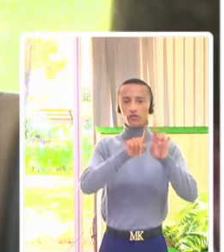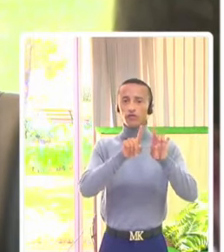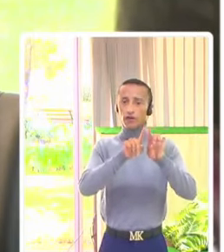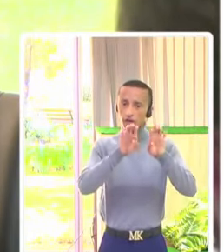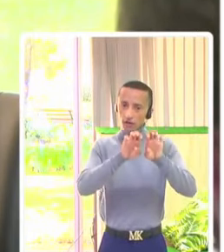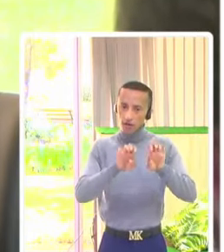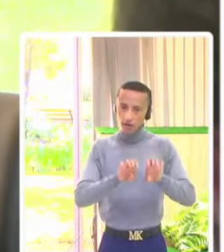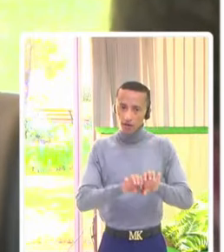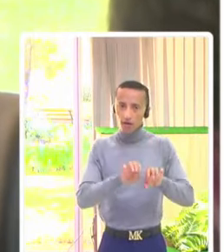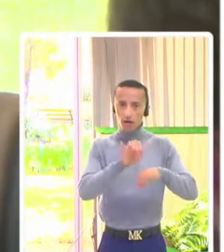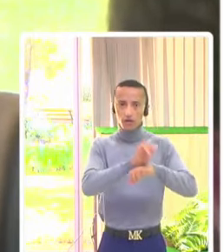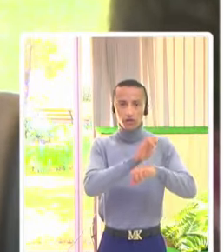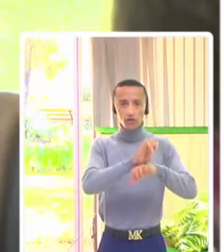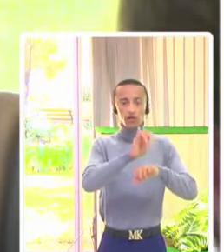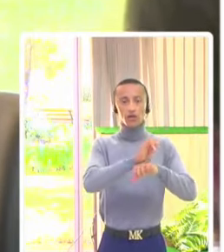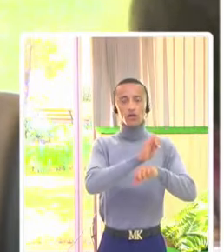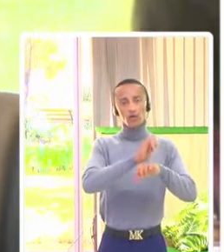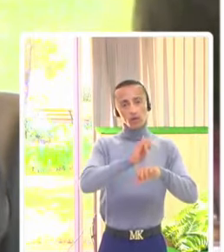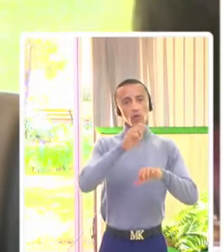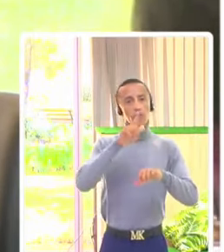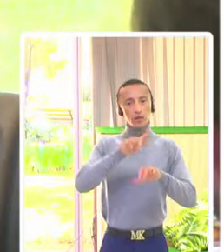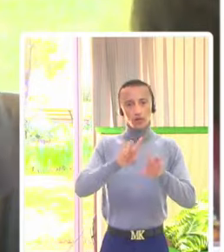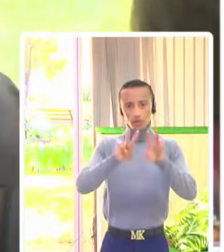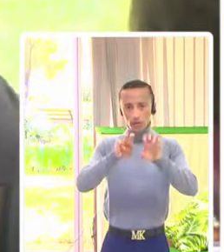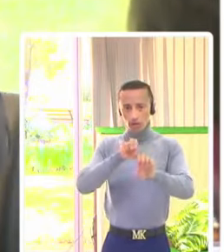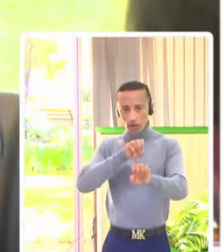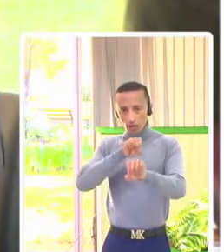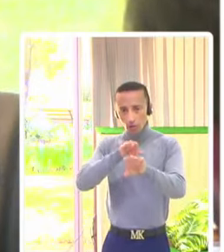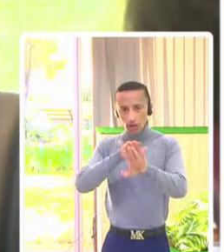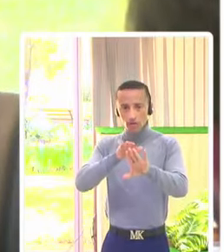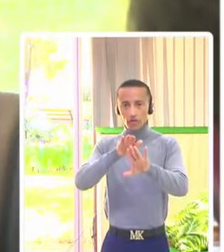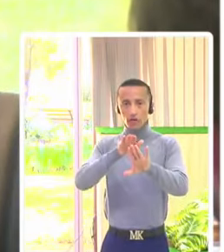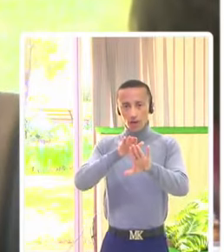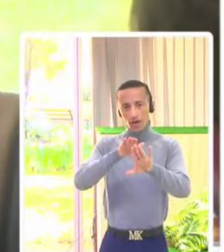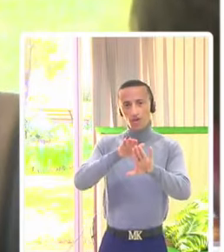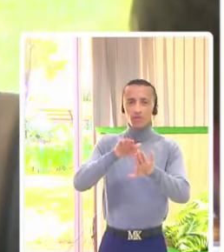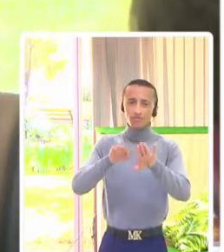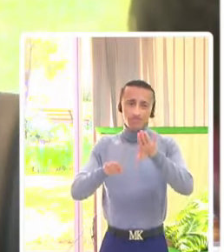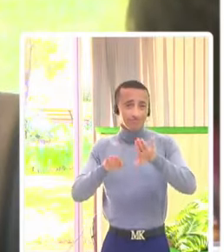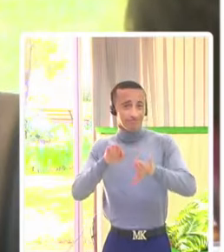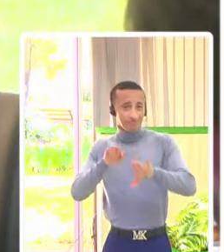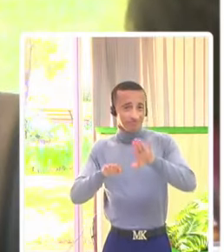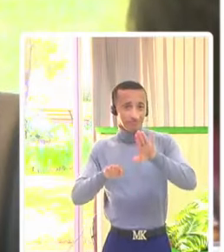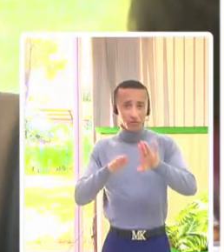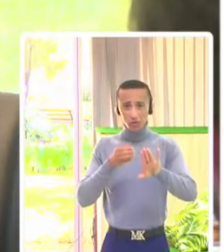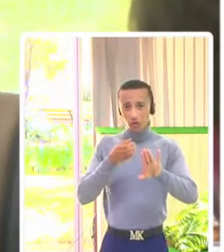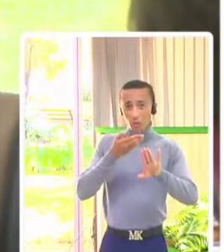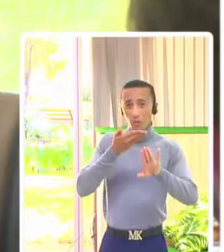you don't hear about as much anymore. They were opened, to great fanfare. But they are now